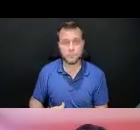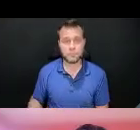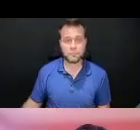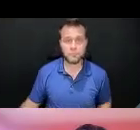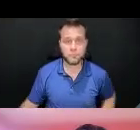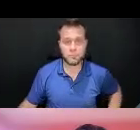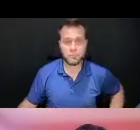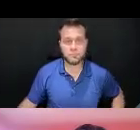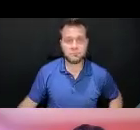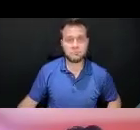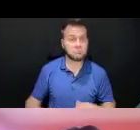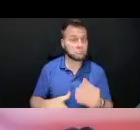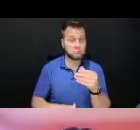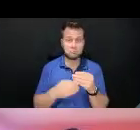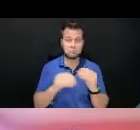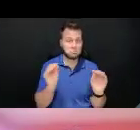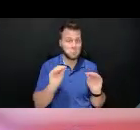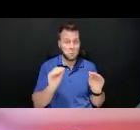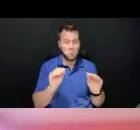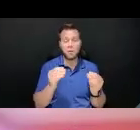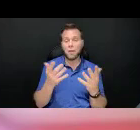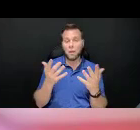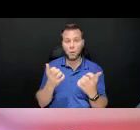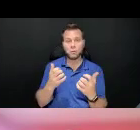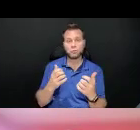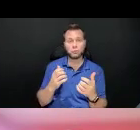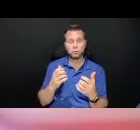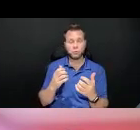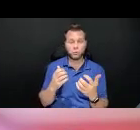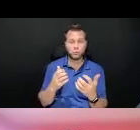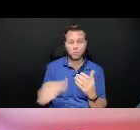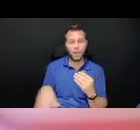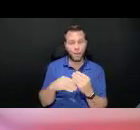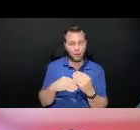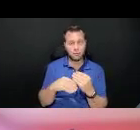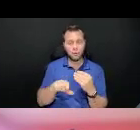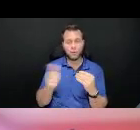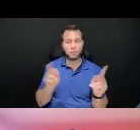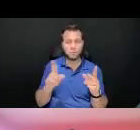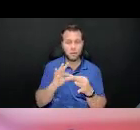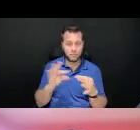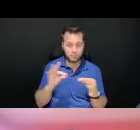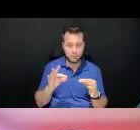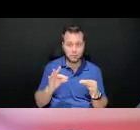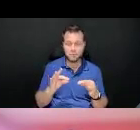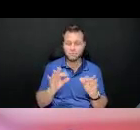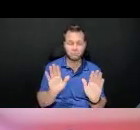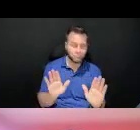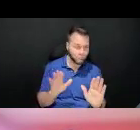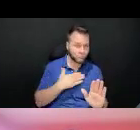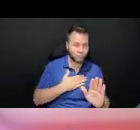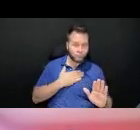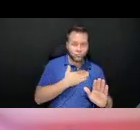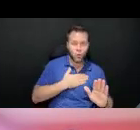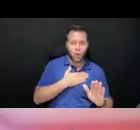Not much else from me. Just want to echo what everyone has said so far. It is such a joy to